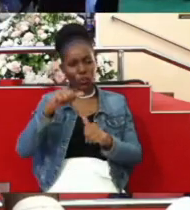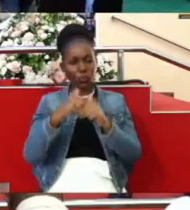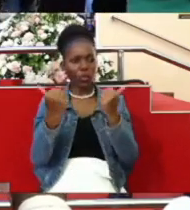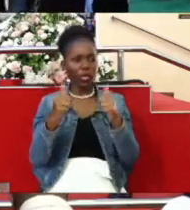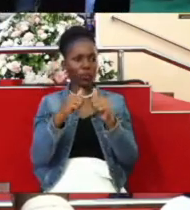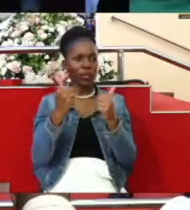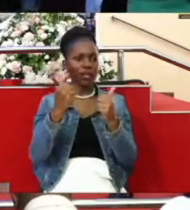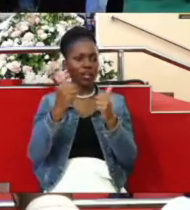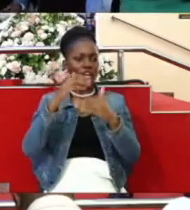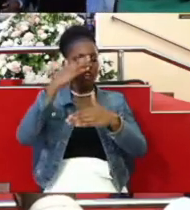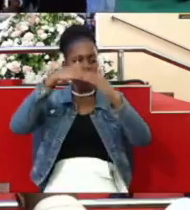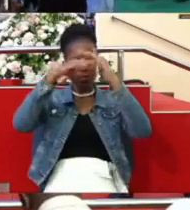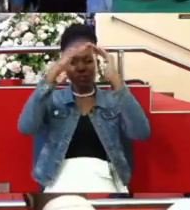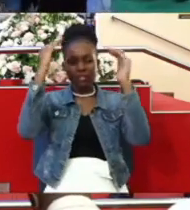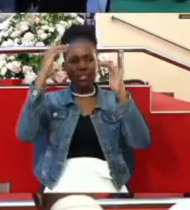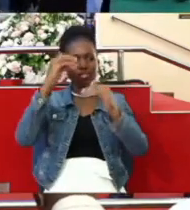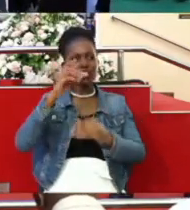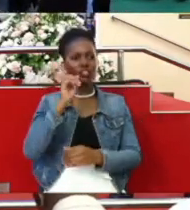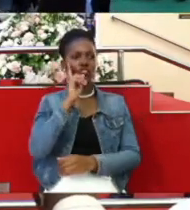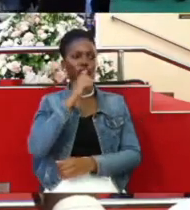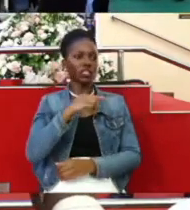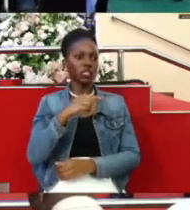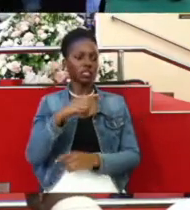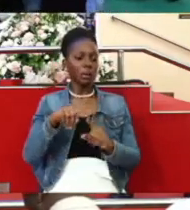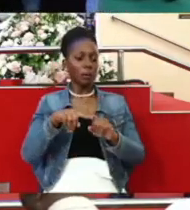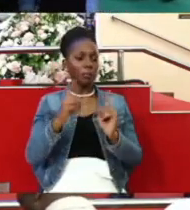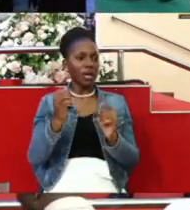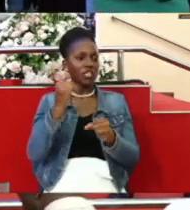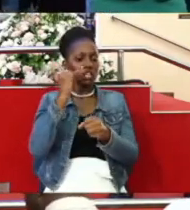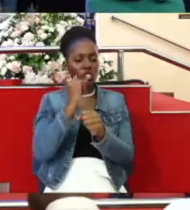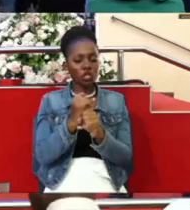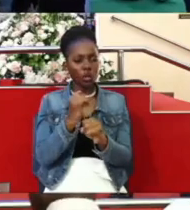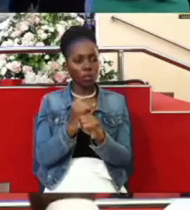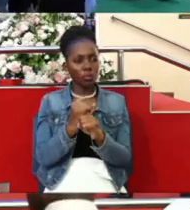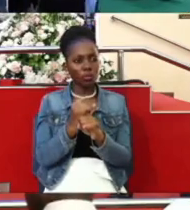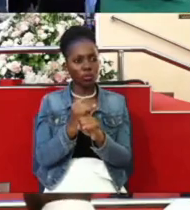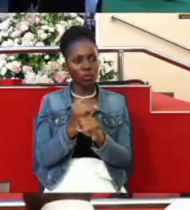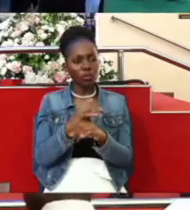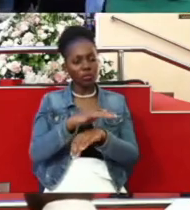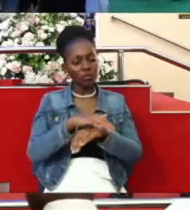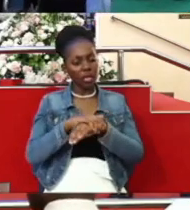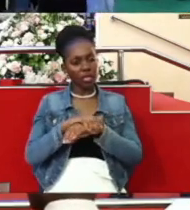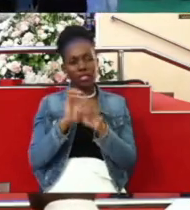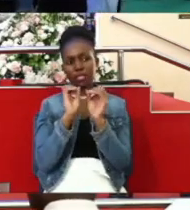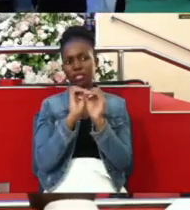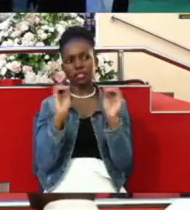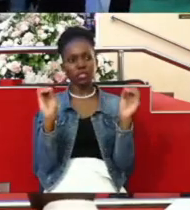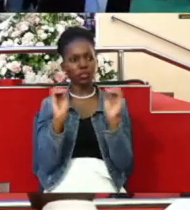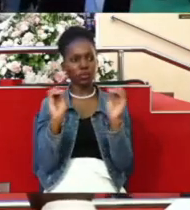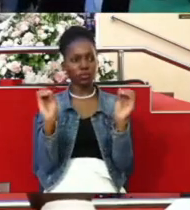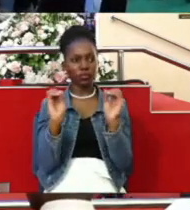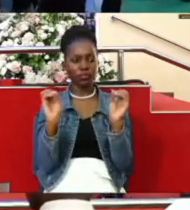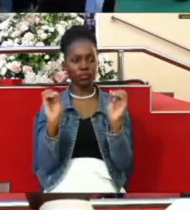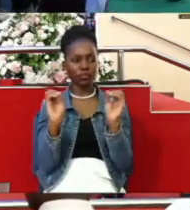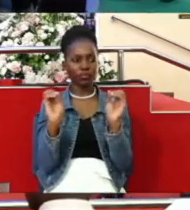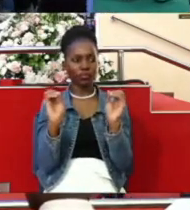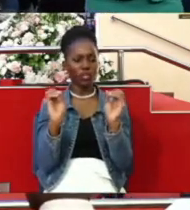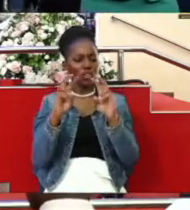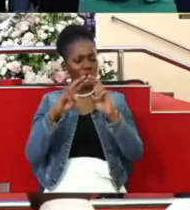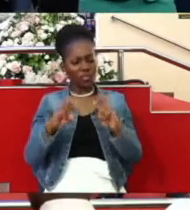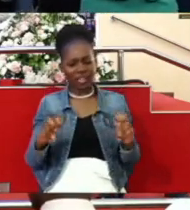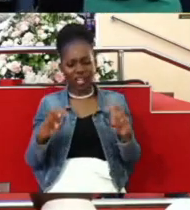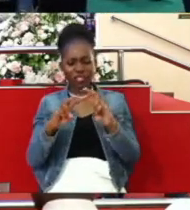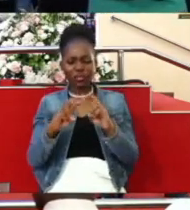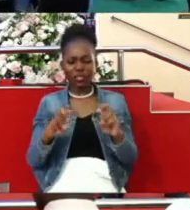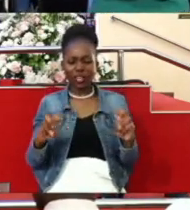ajira. Every place that you are knocking, the doors are not, the doors are closed. Popote unabisha mlango, unapata milango imefungwa. You